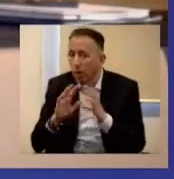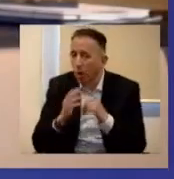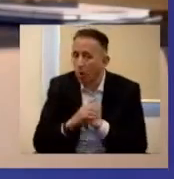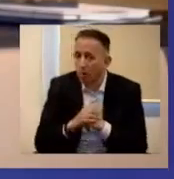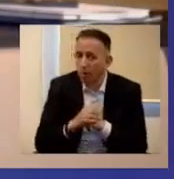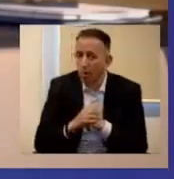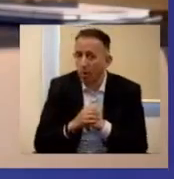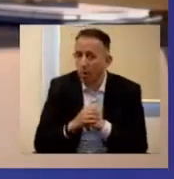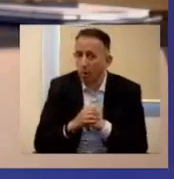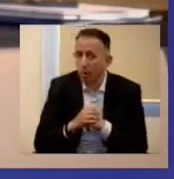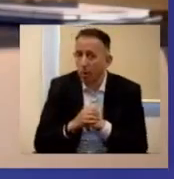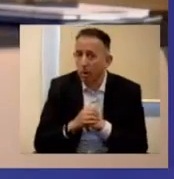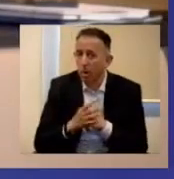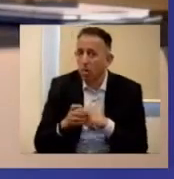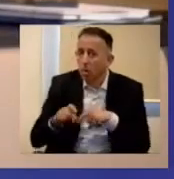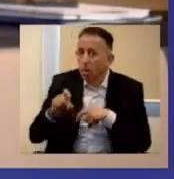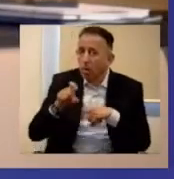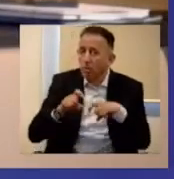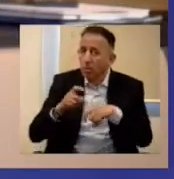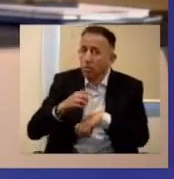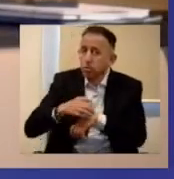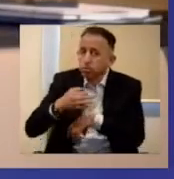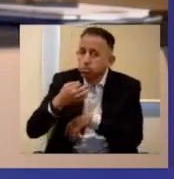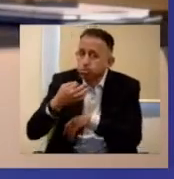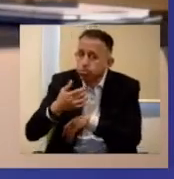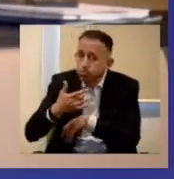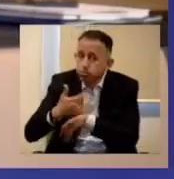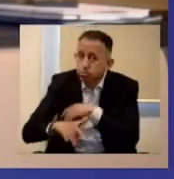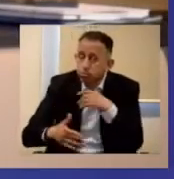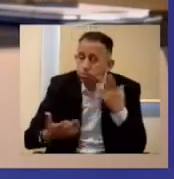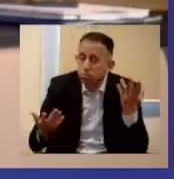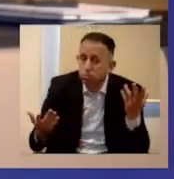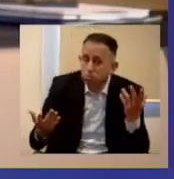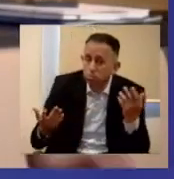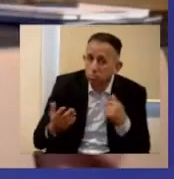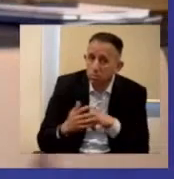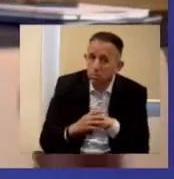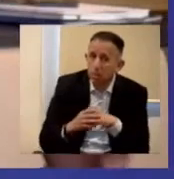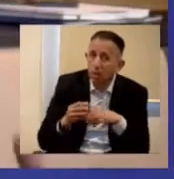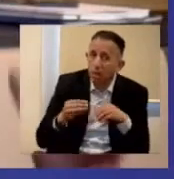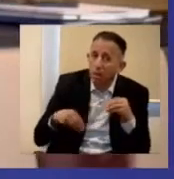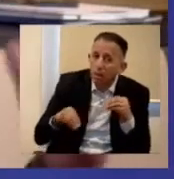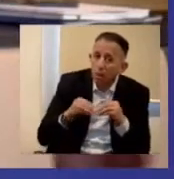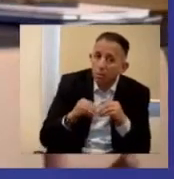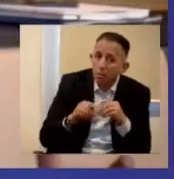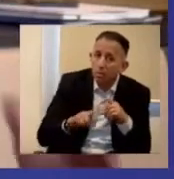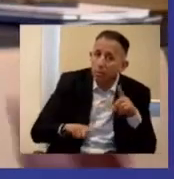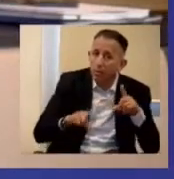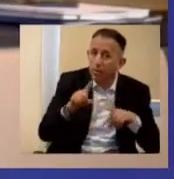in education are very, very slow. So how